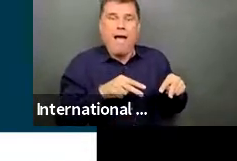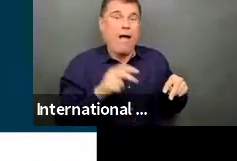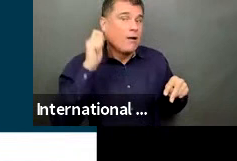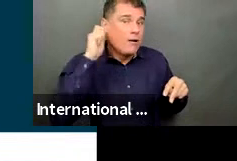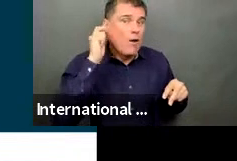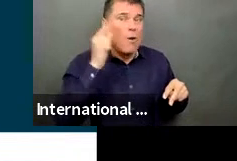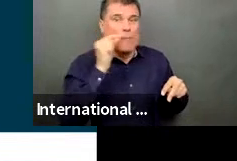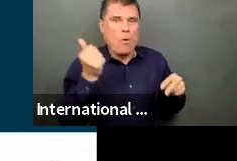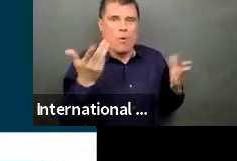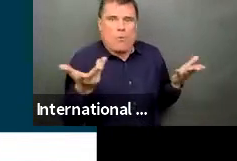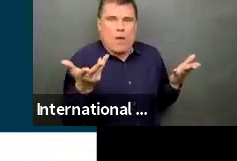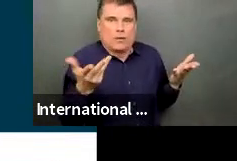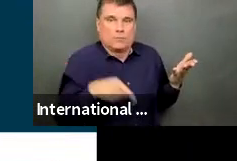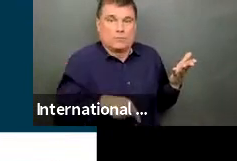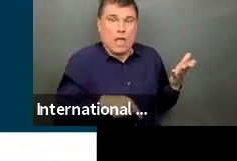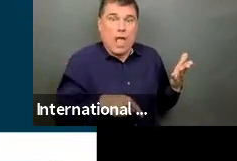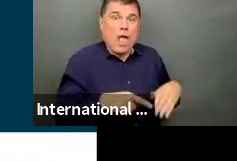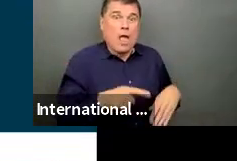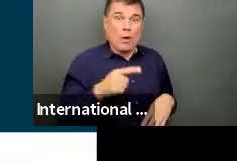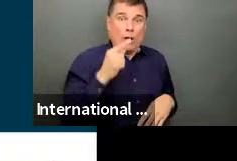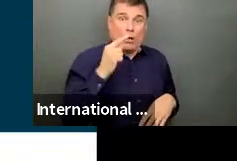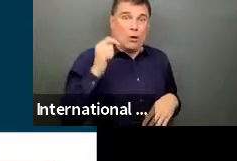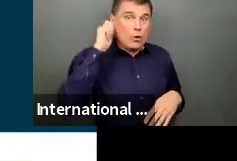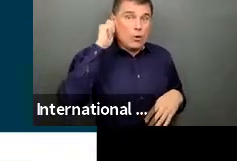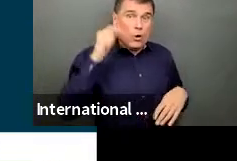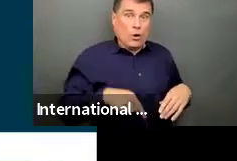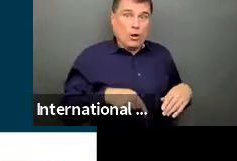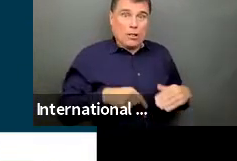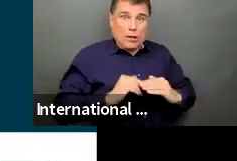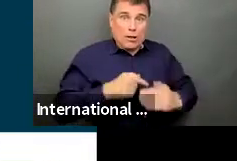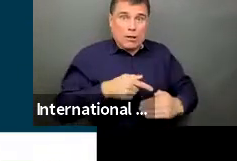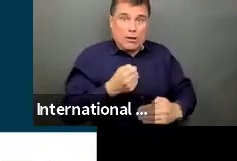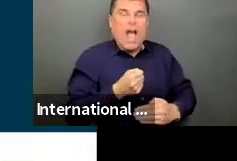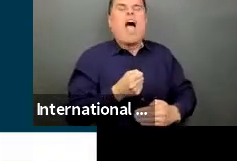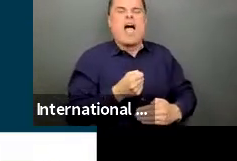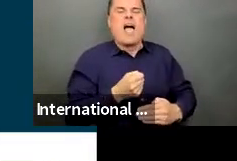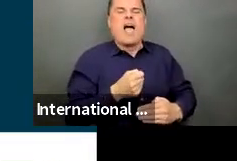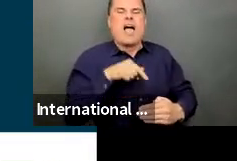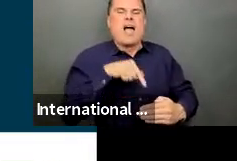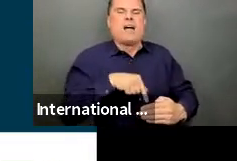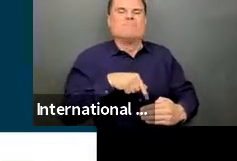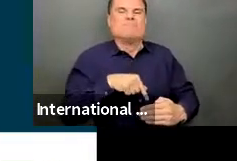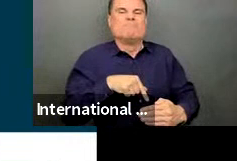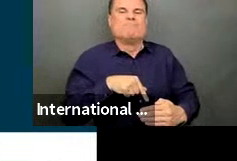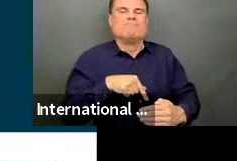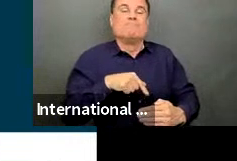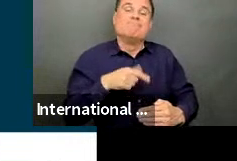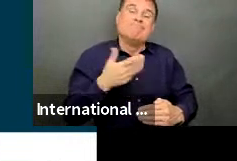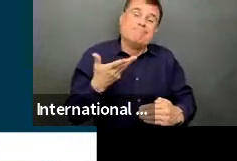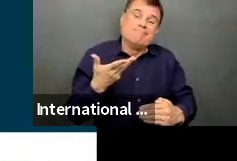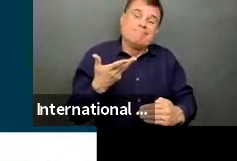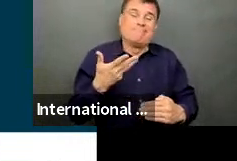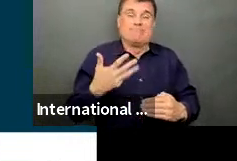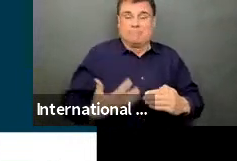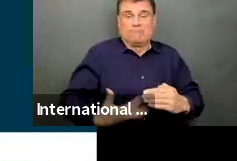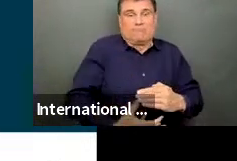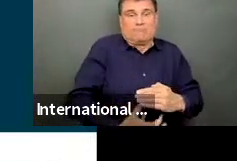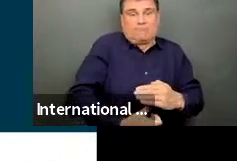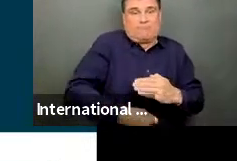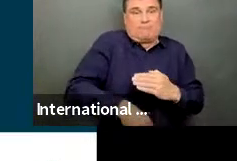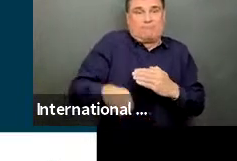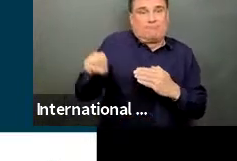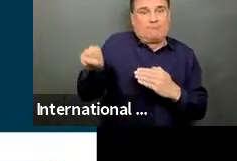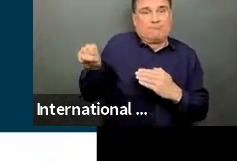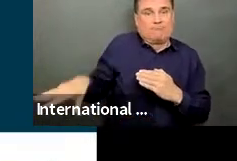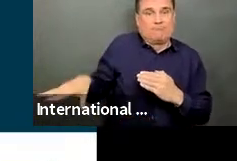to be born in advance and to decide at times to abort it. A second